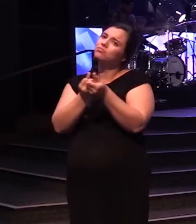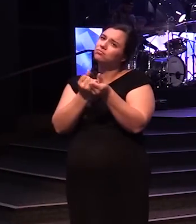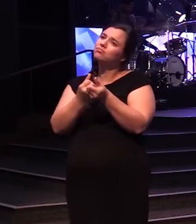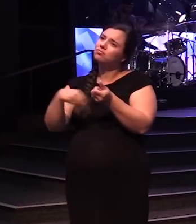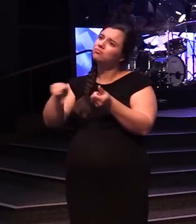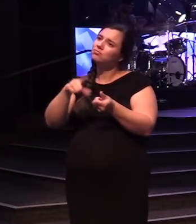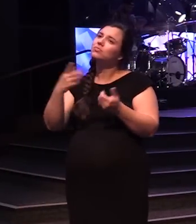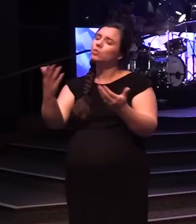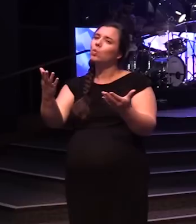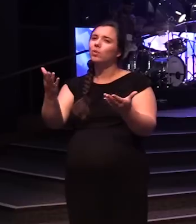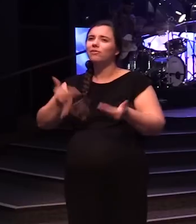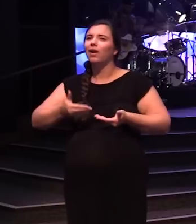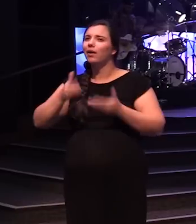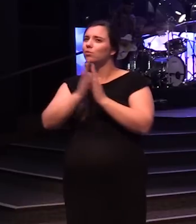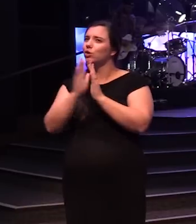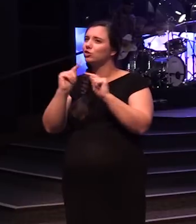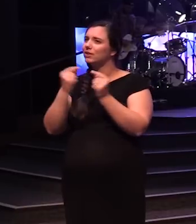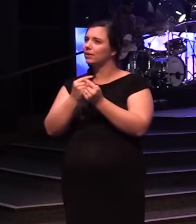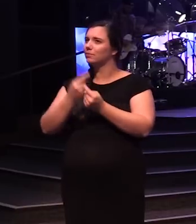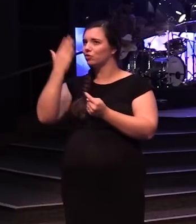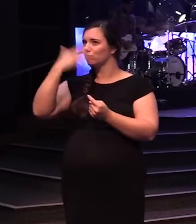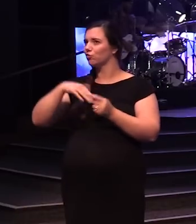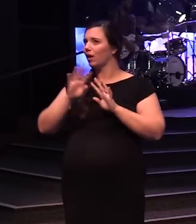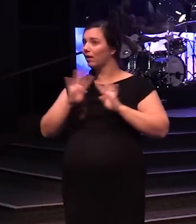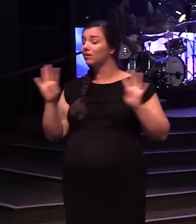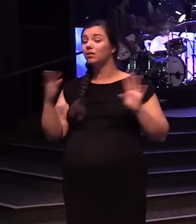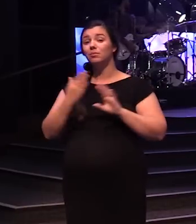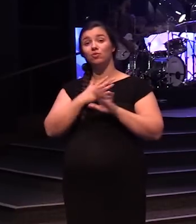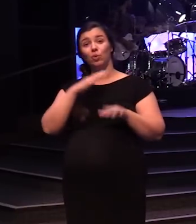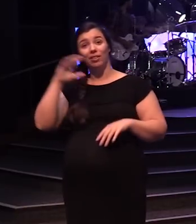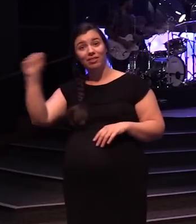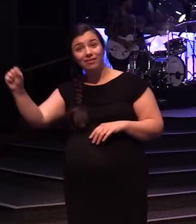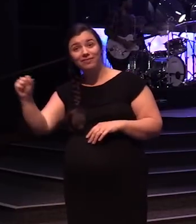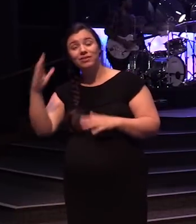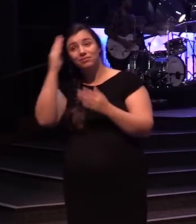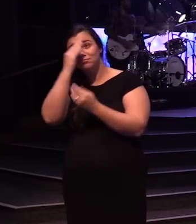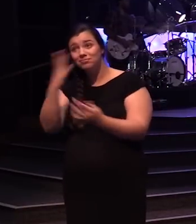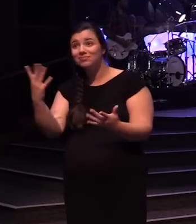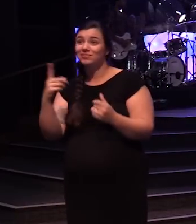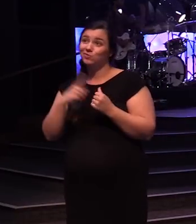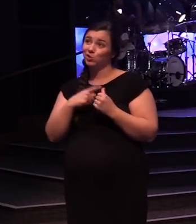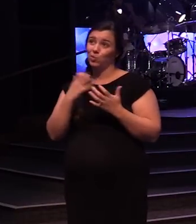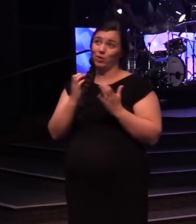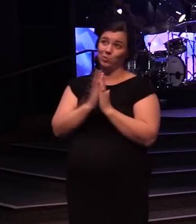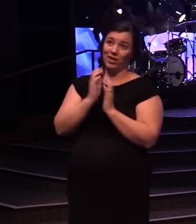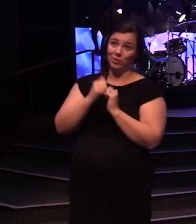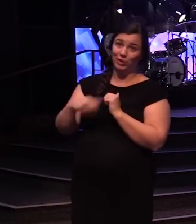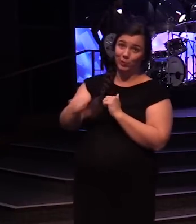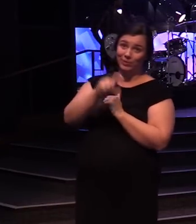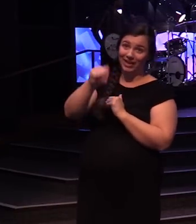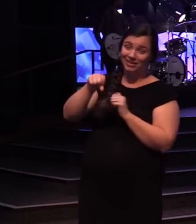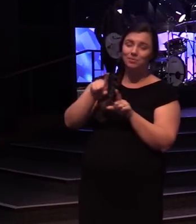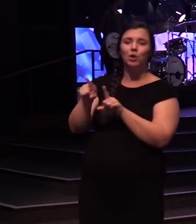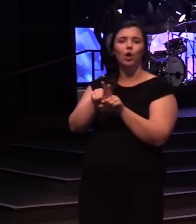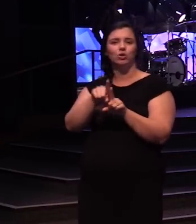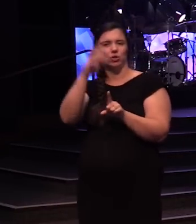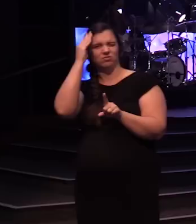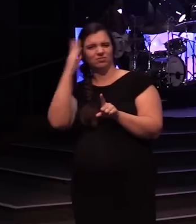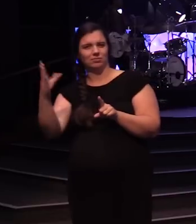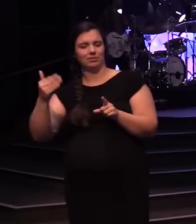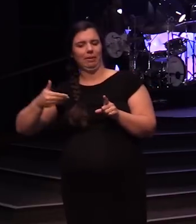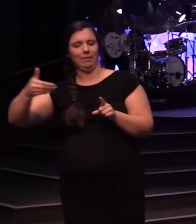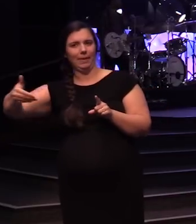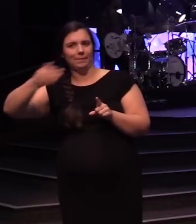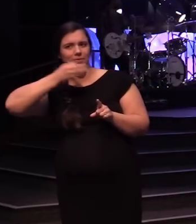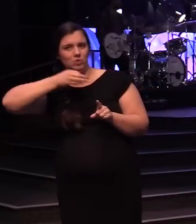prayer team to come forward. And before we leave, we just want to let you know, one, we want to pray with you, but two, we have some things coming up to be aware about.